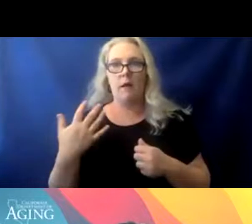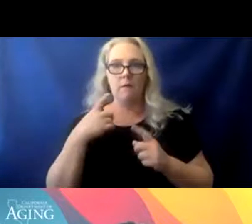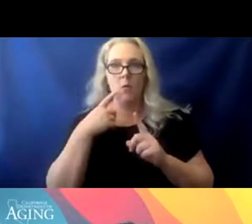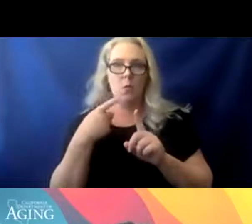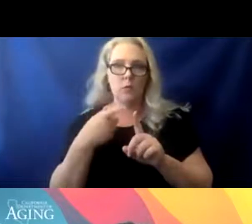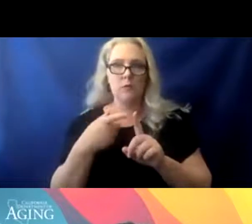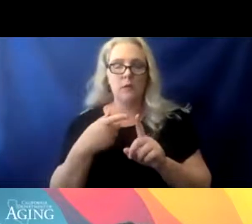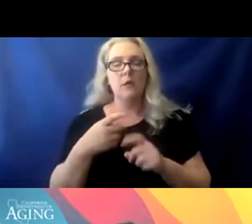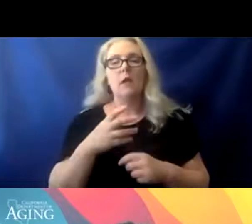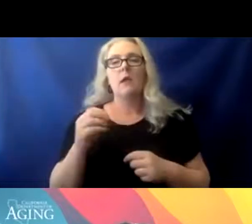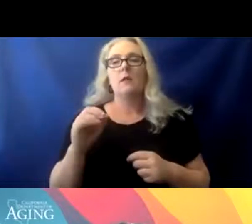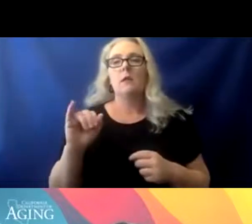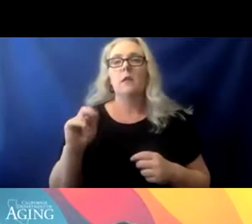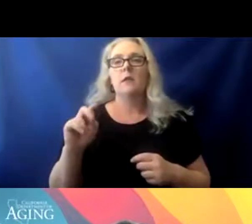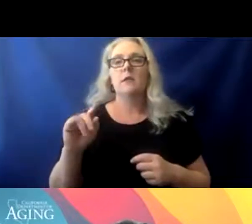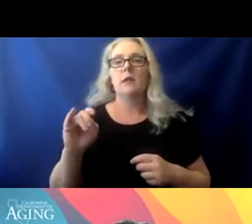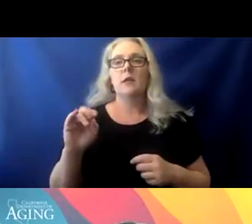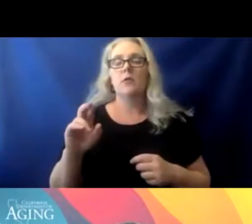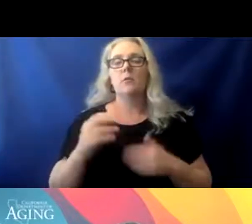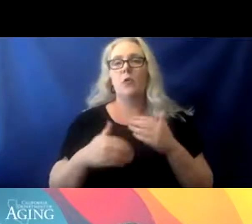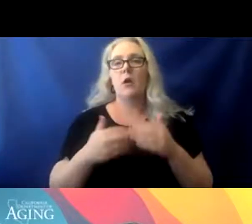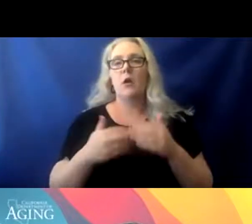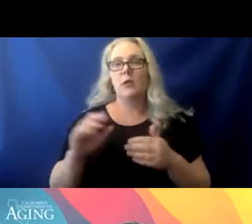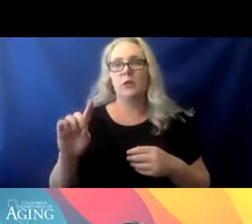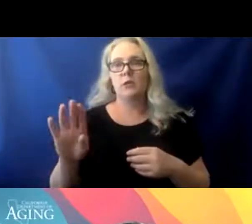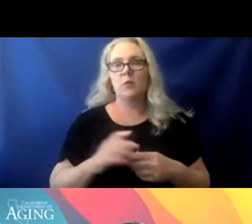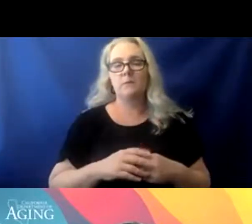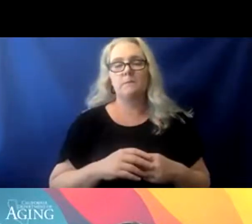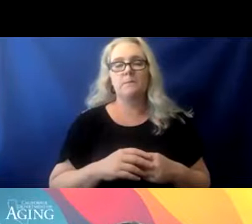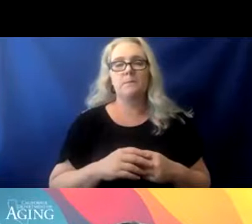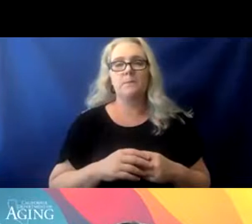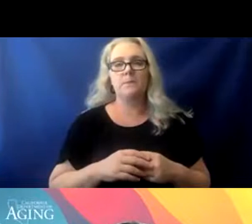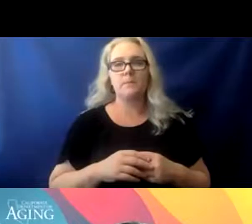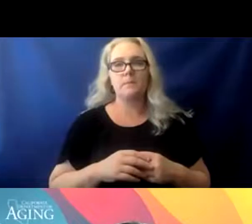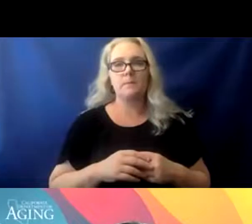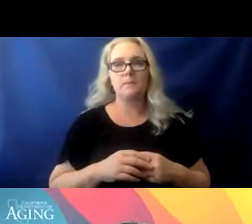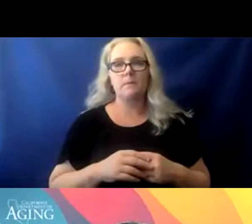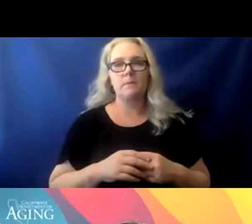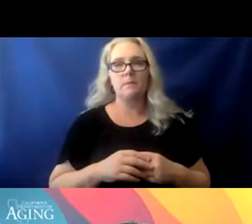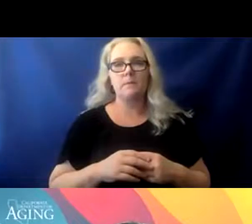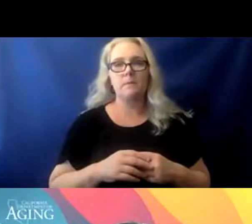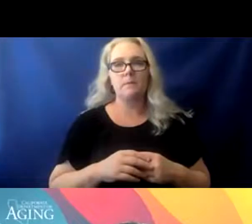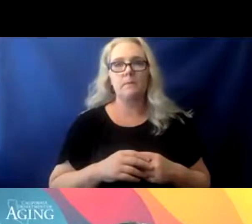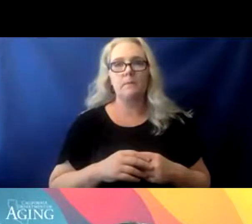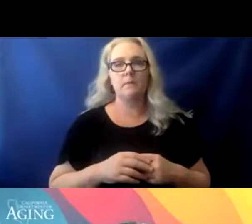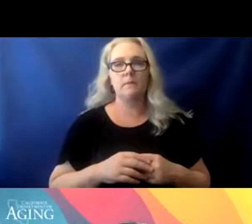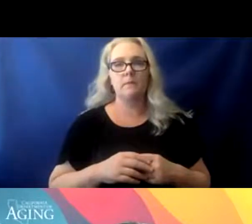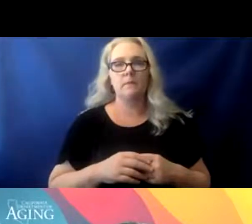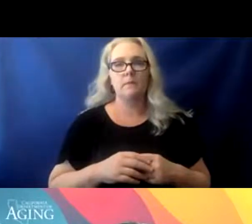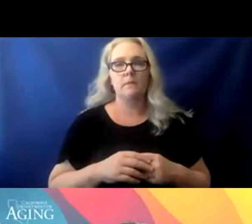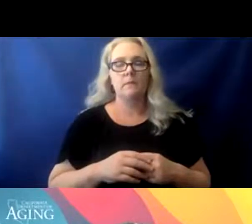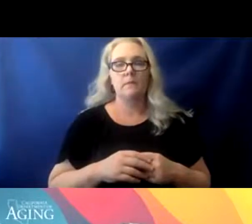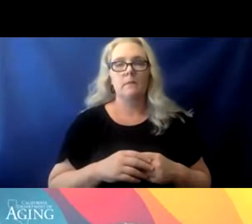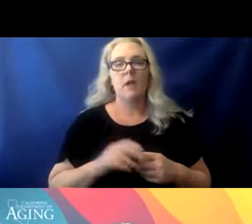the indicator progress dashboard. Again, I'll show you these in just a moment. You can also see here links to the demographics